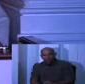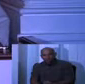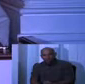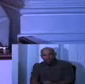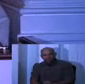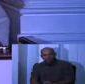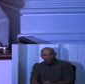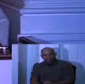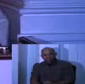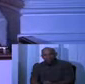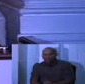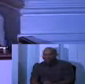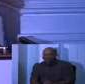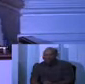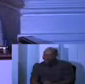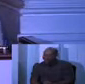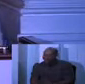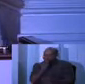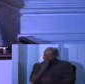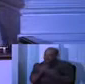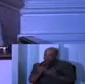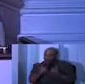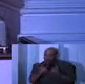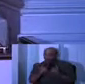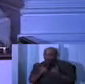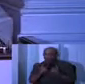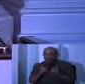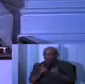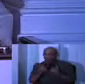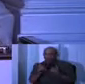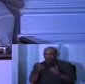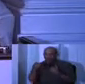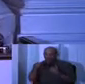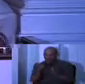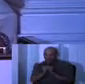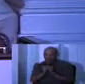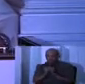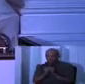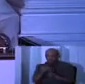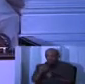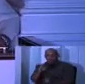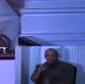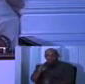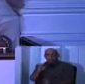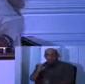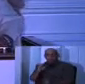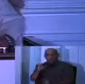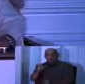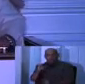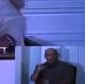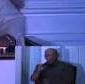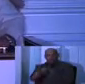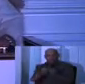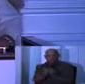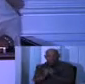It's also good to have Aliyah with us, and so it's good to have Muslim friends with us this evening.